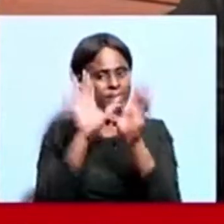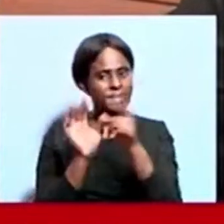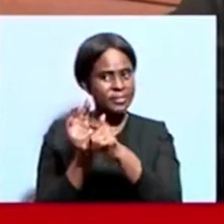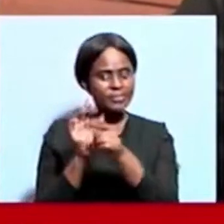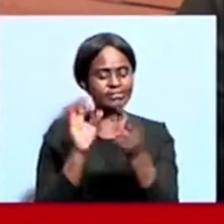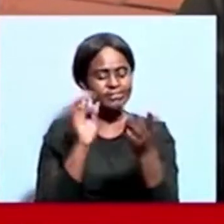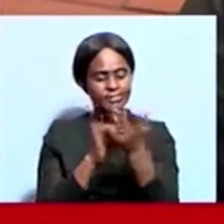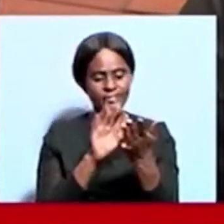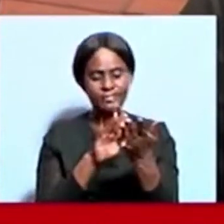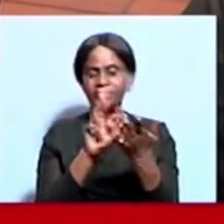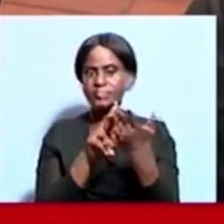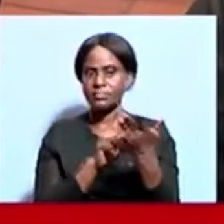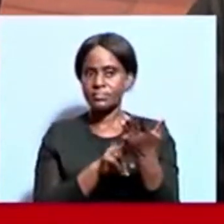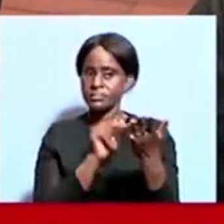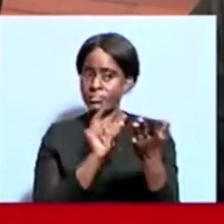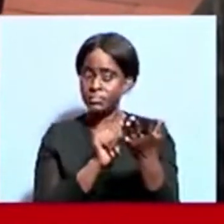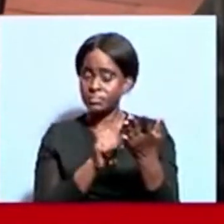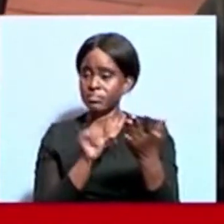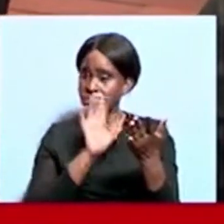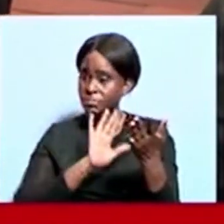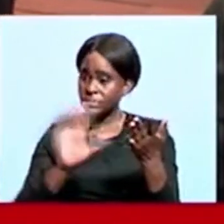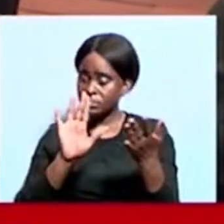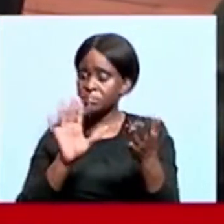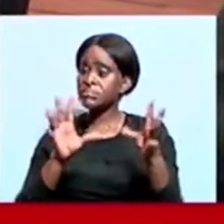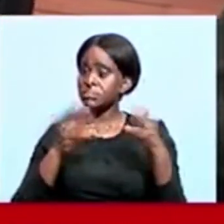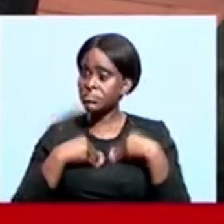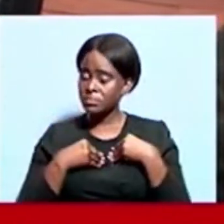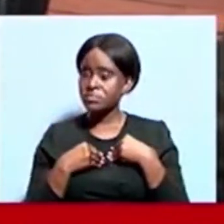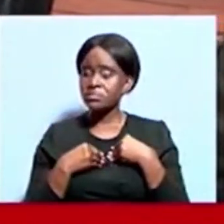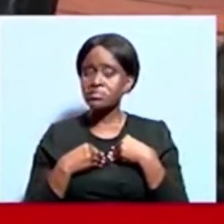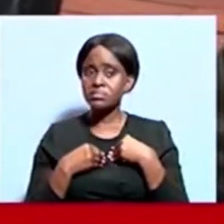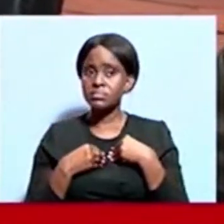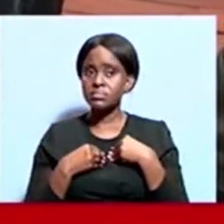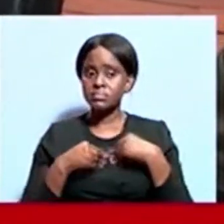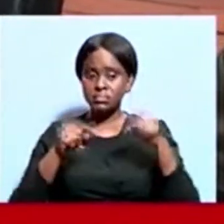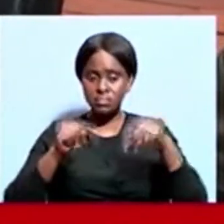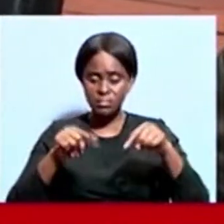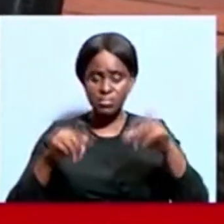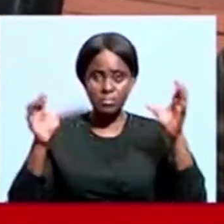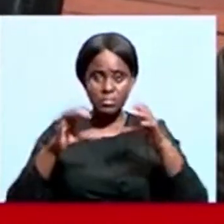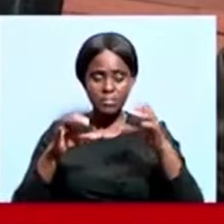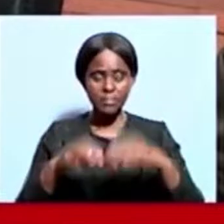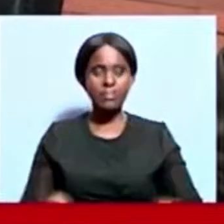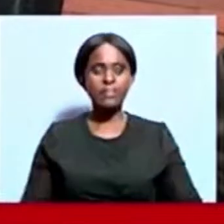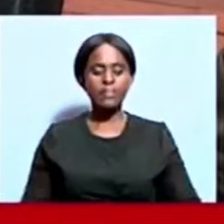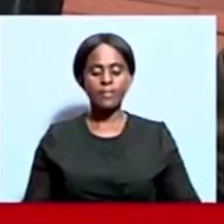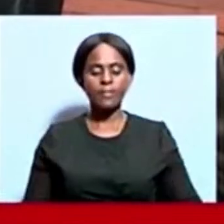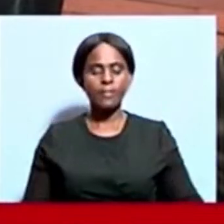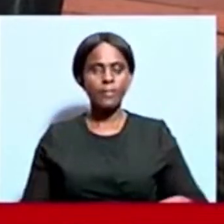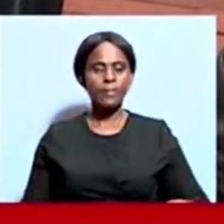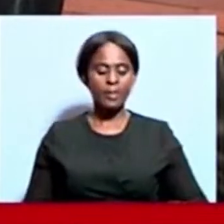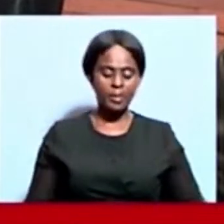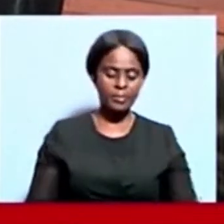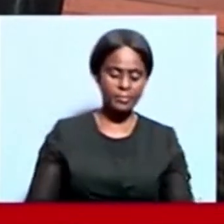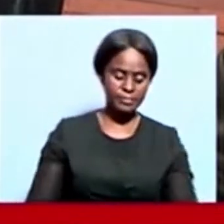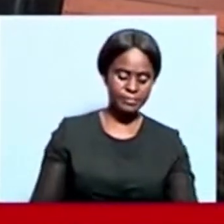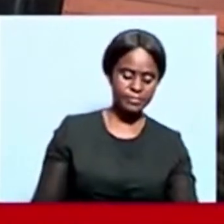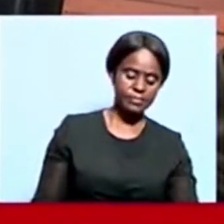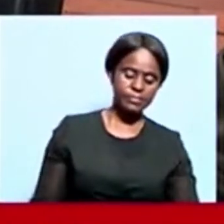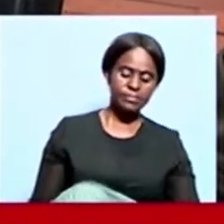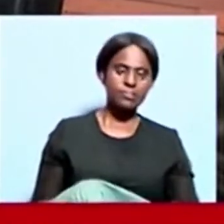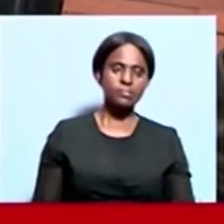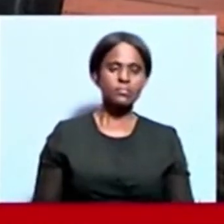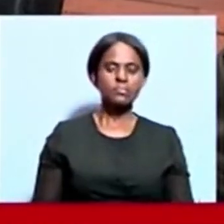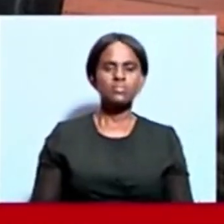put it on record. Is this the standard admissible by this committee? A document that has not been given to